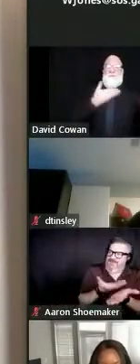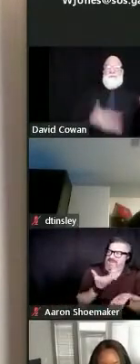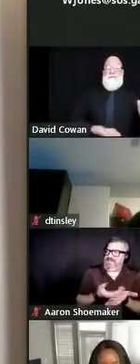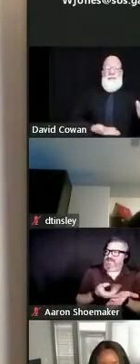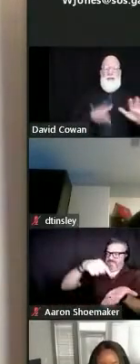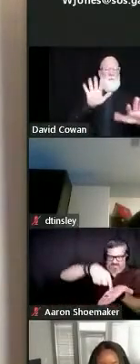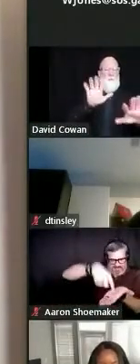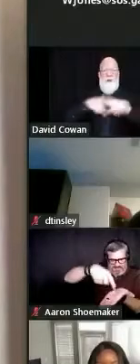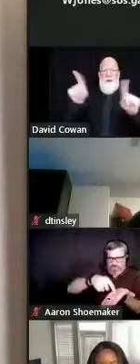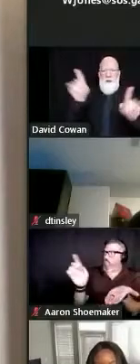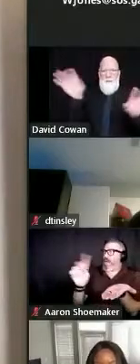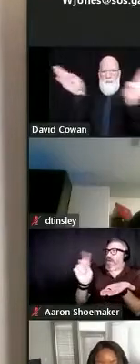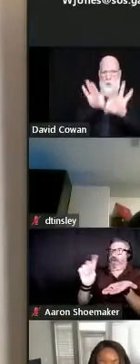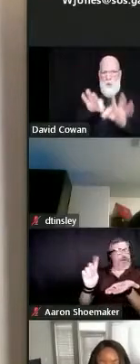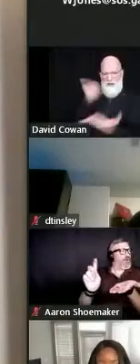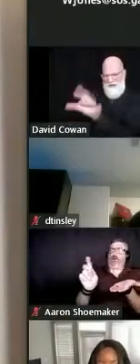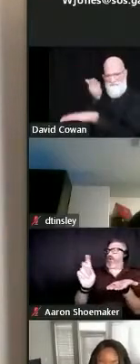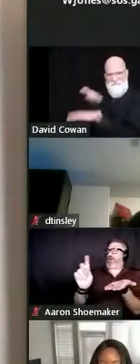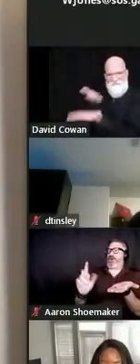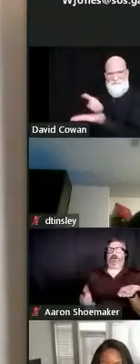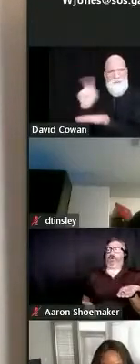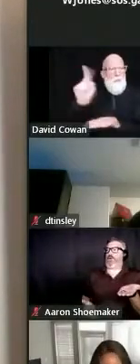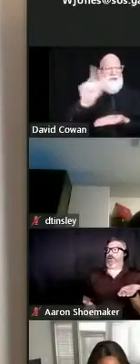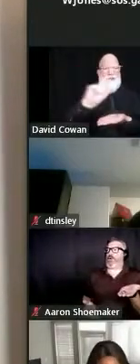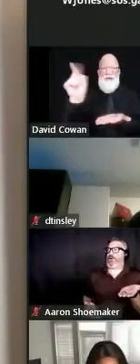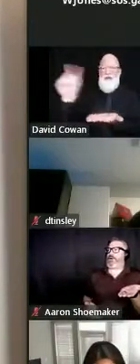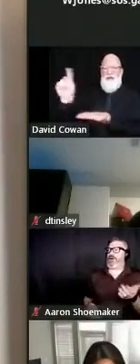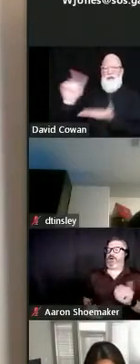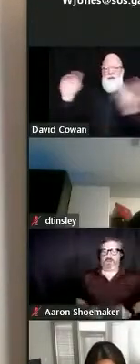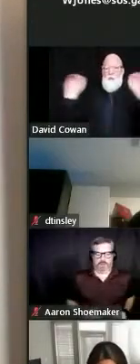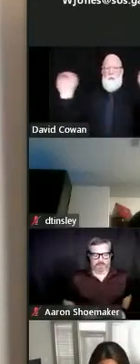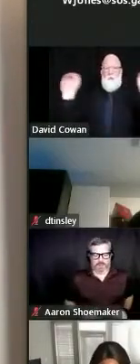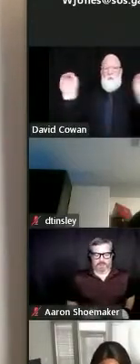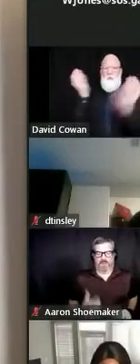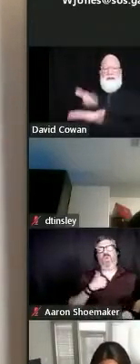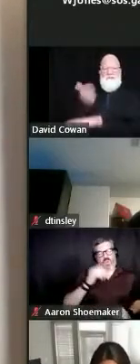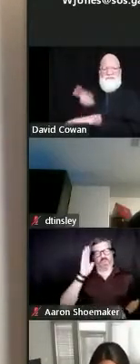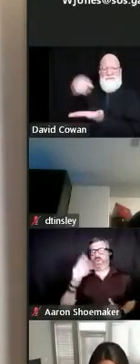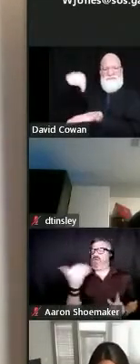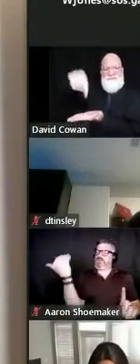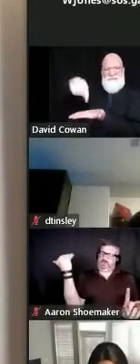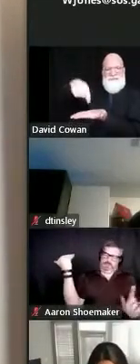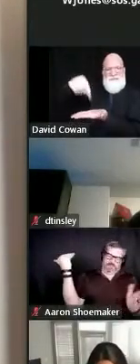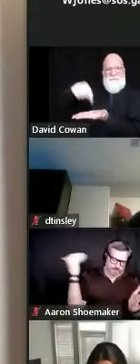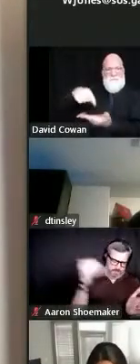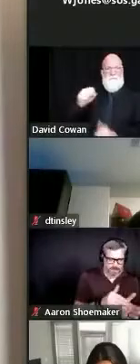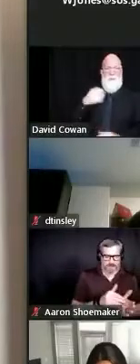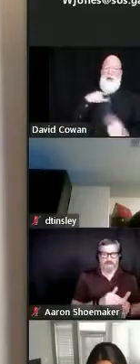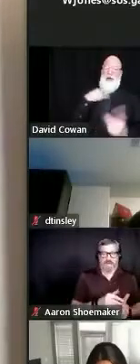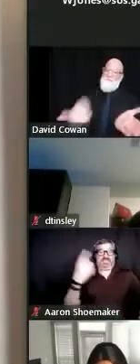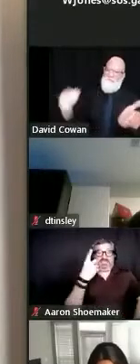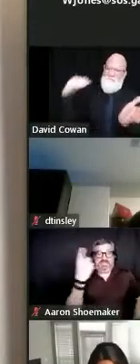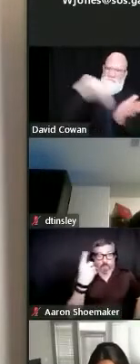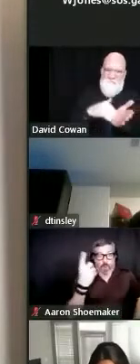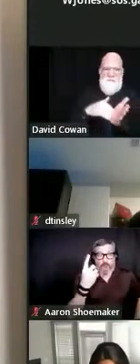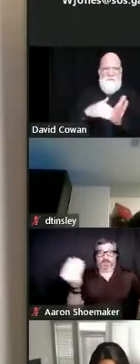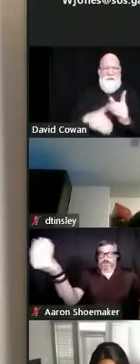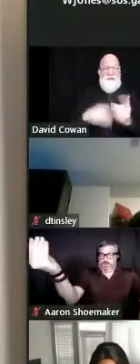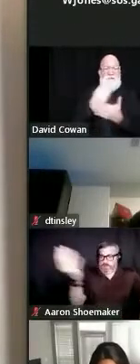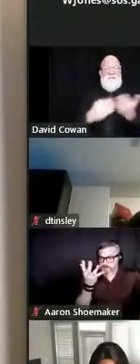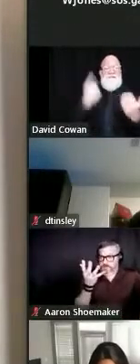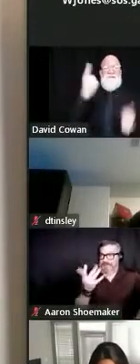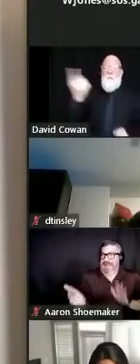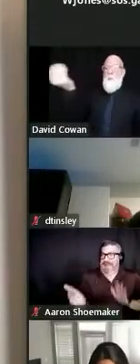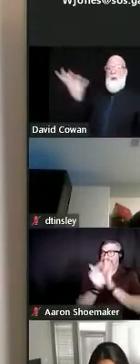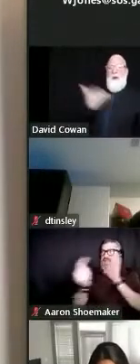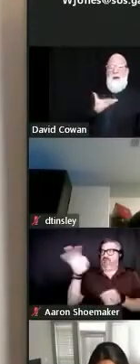issues we we said before we'll say again if somebody has an illegal vote they want us to track down it's very binary either it was illegal or it wasn't